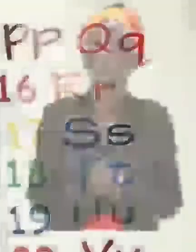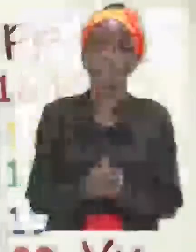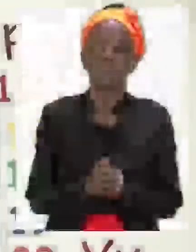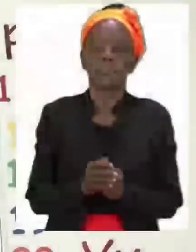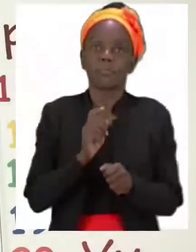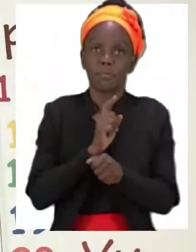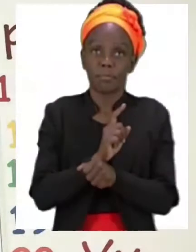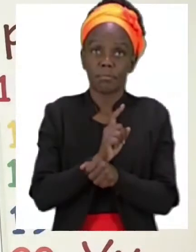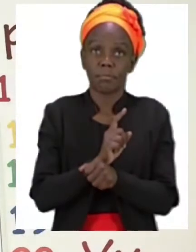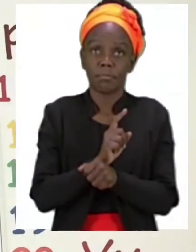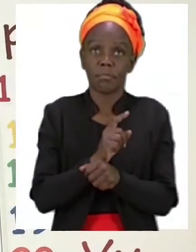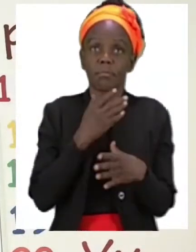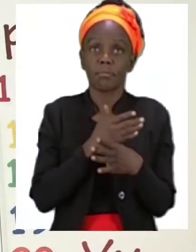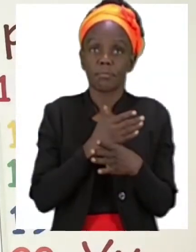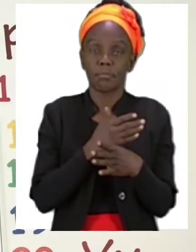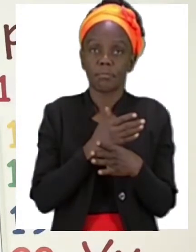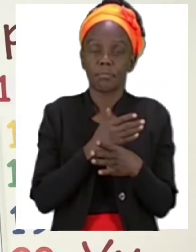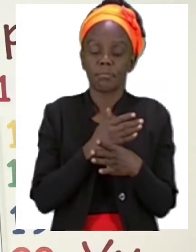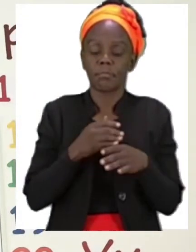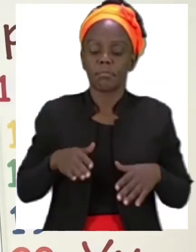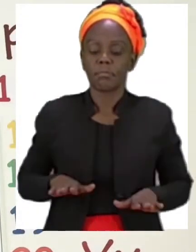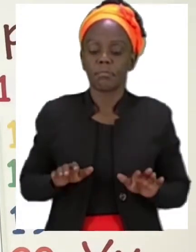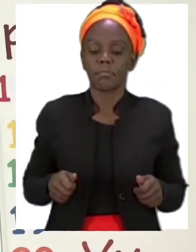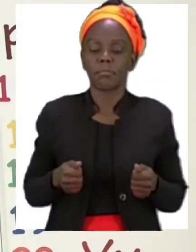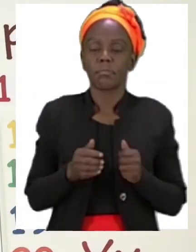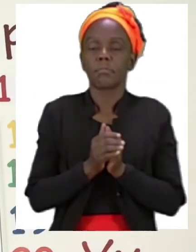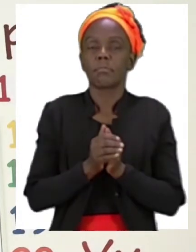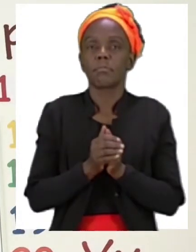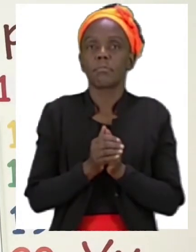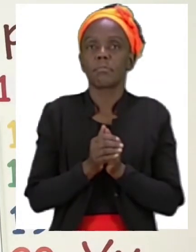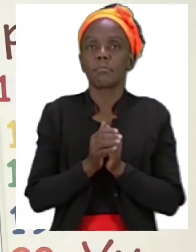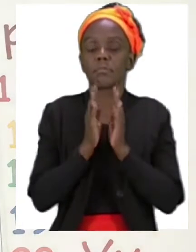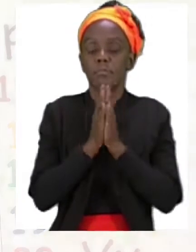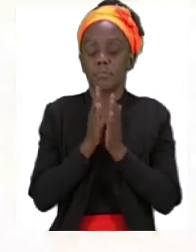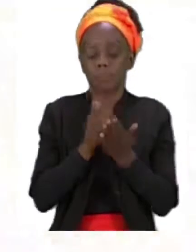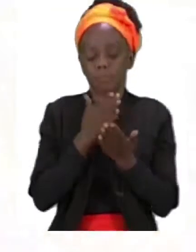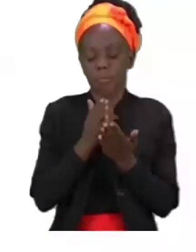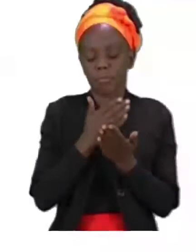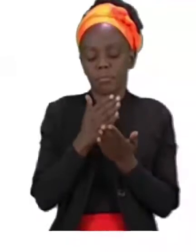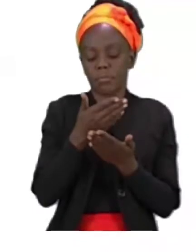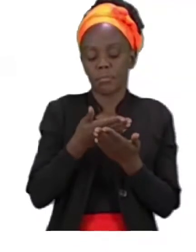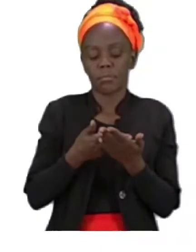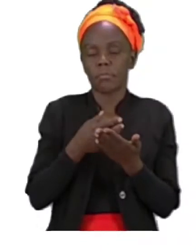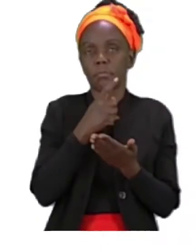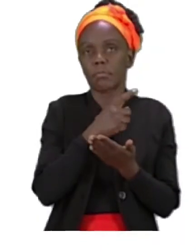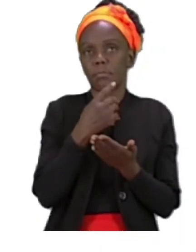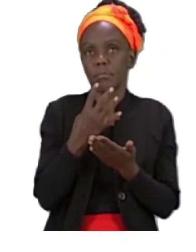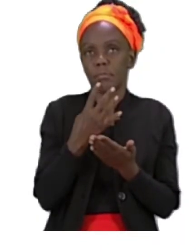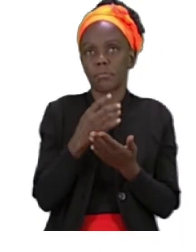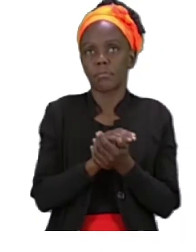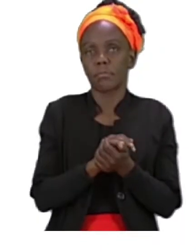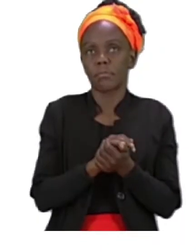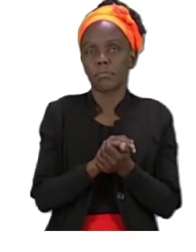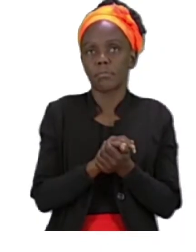For our first exercise, boys and girls, let's turn to page 14. On page 14, we are going